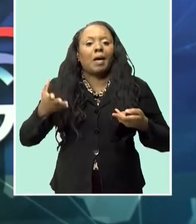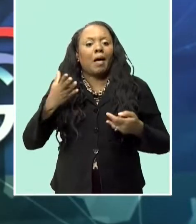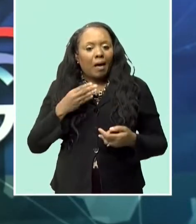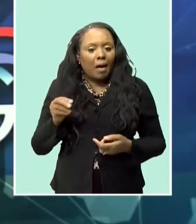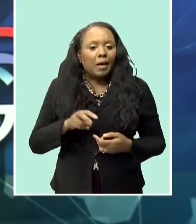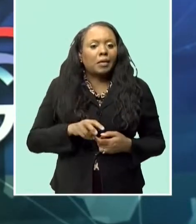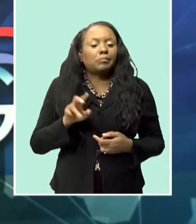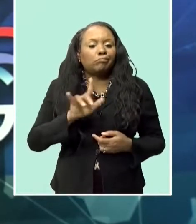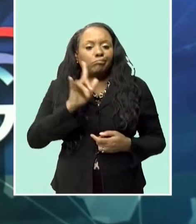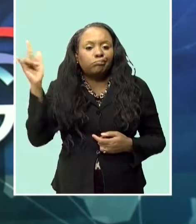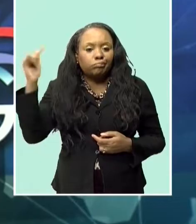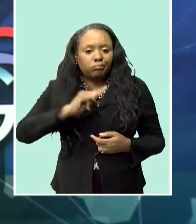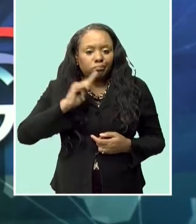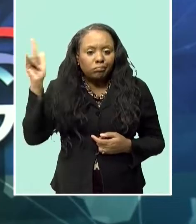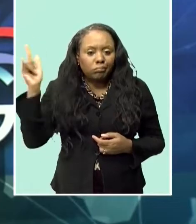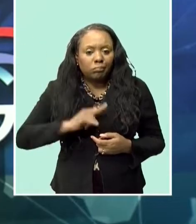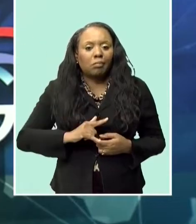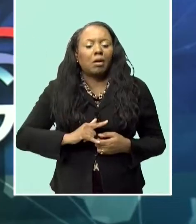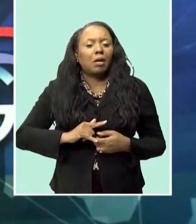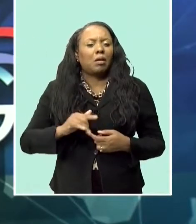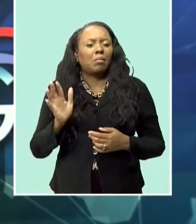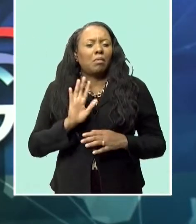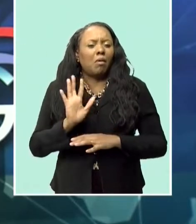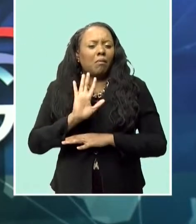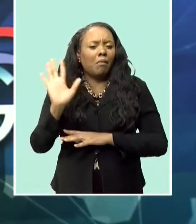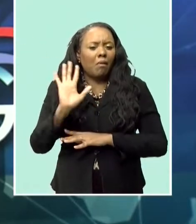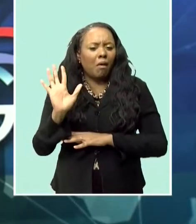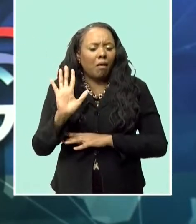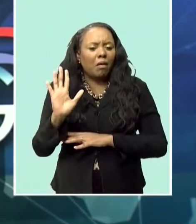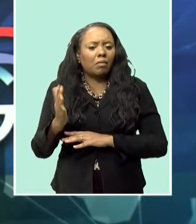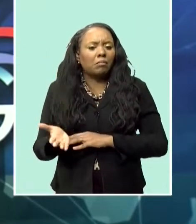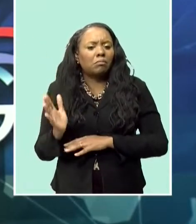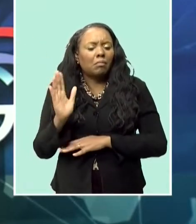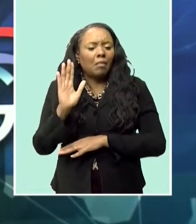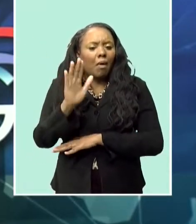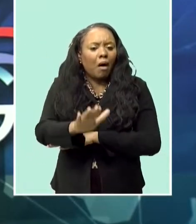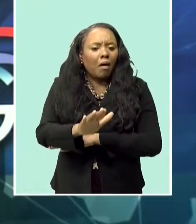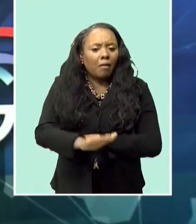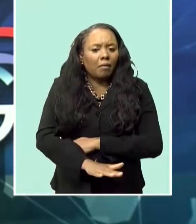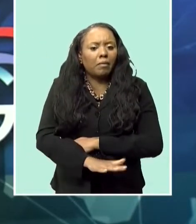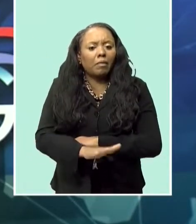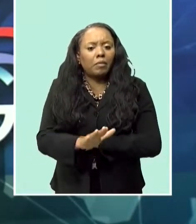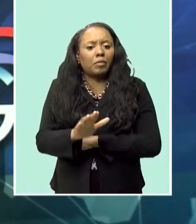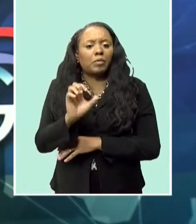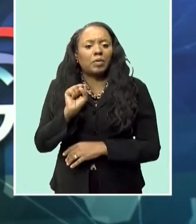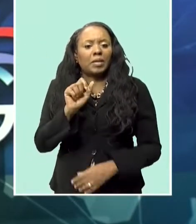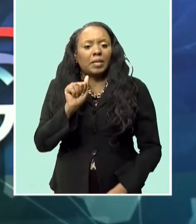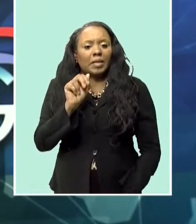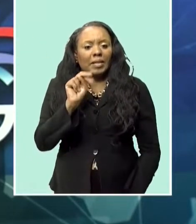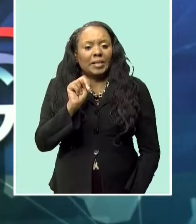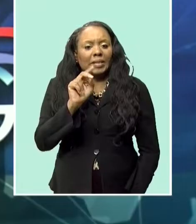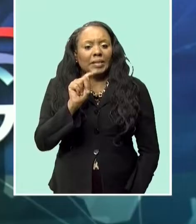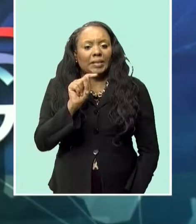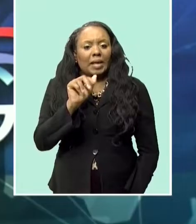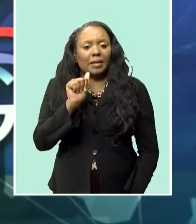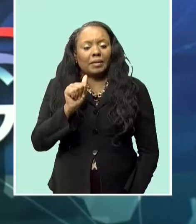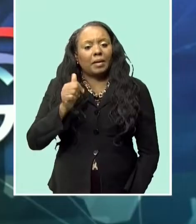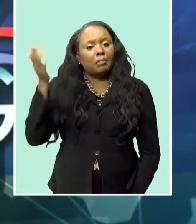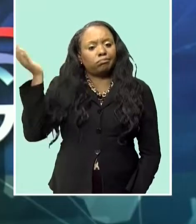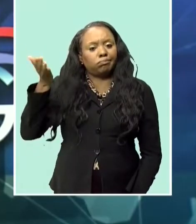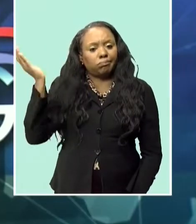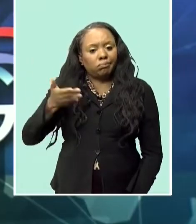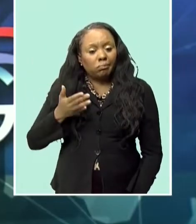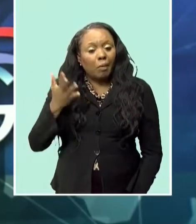tomorrow. This was disclosed just after 5 this evening by Acting Prime Minister Cynthia Bradshaw. The decision is based on the island's